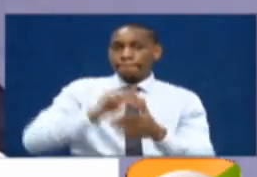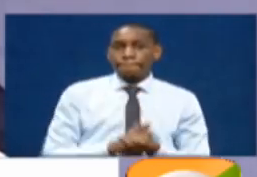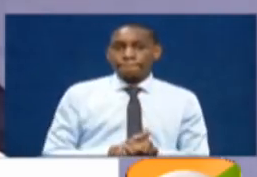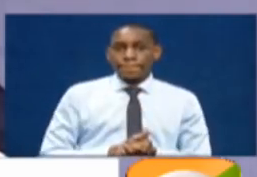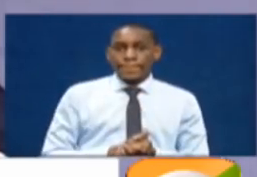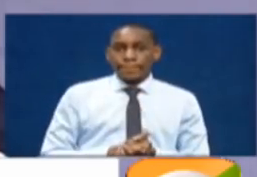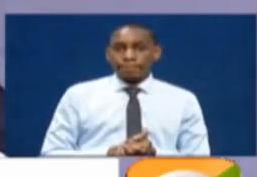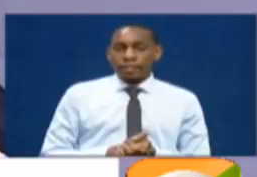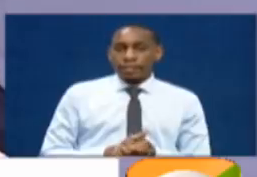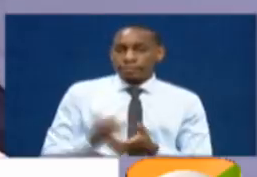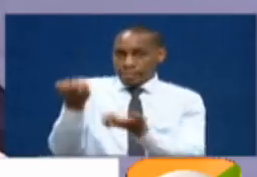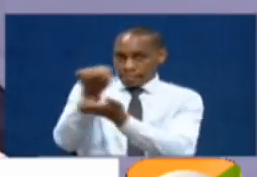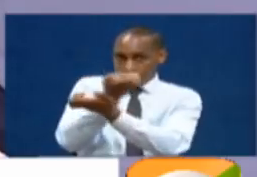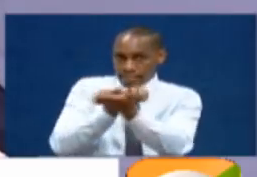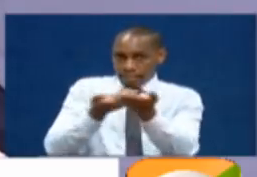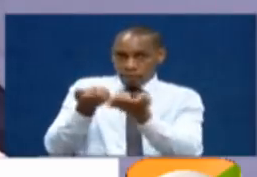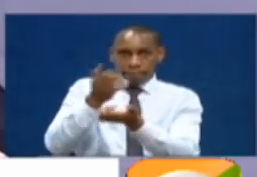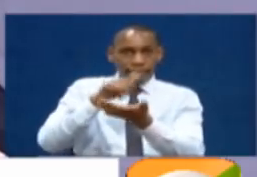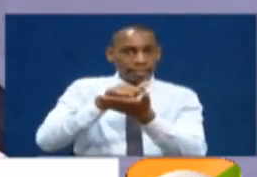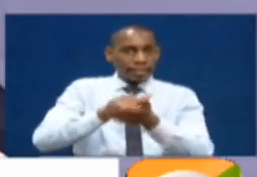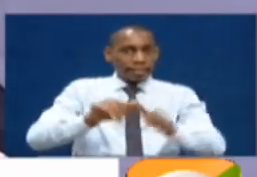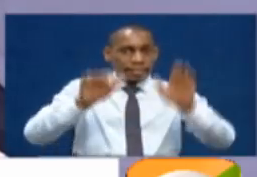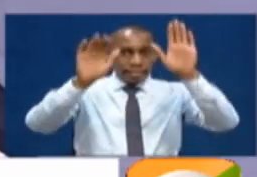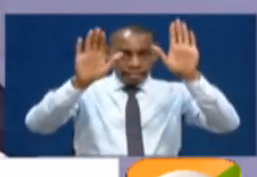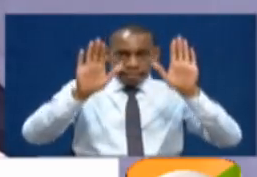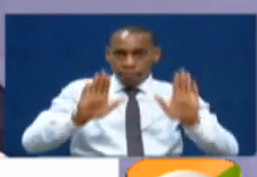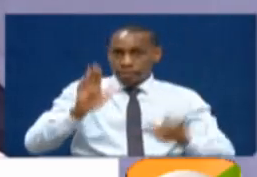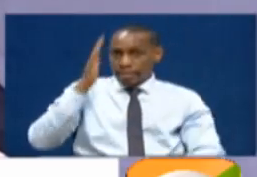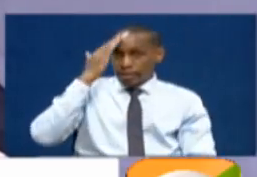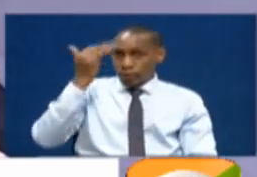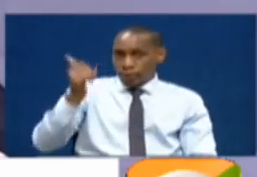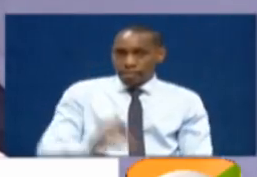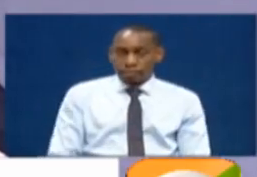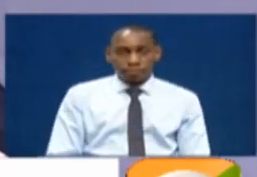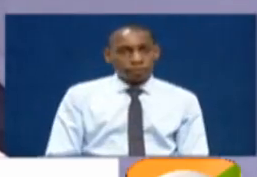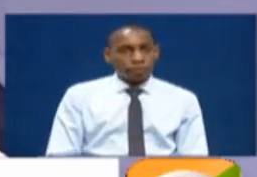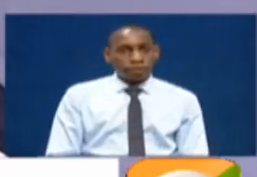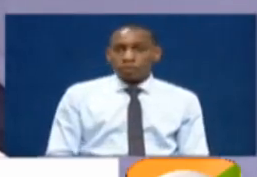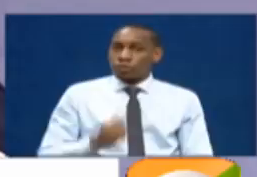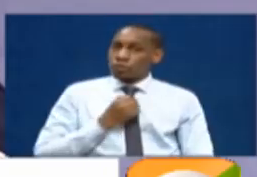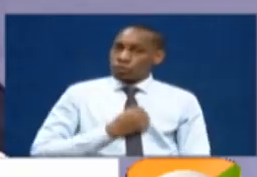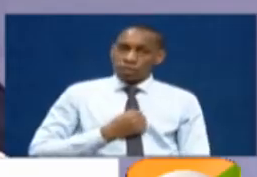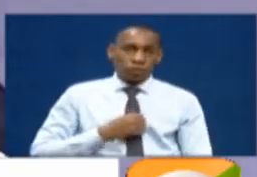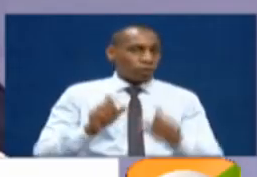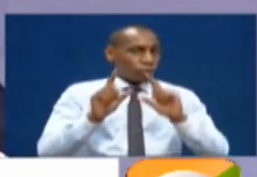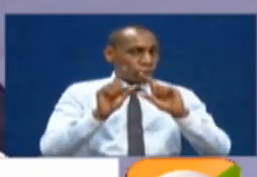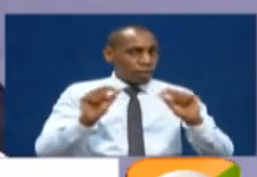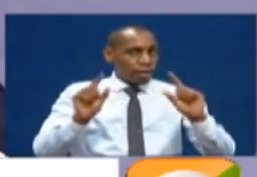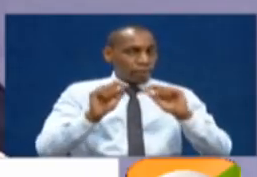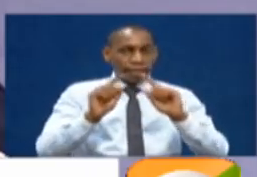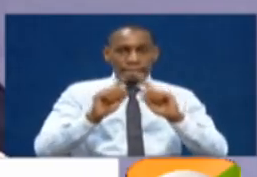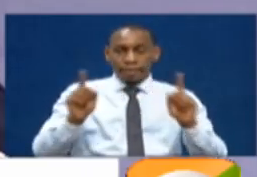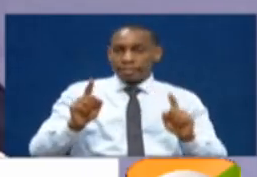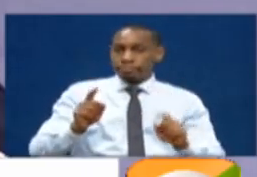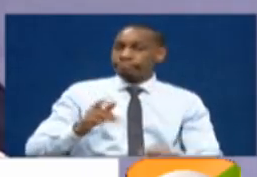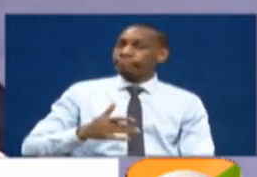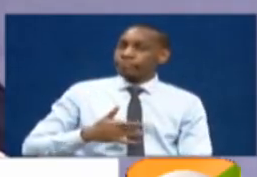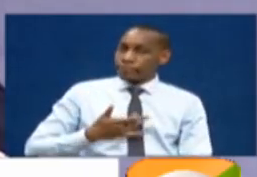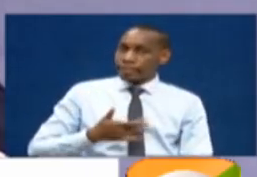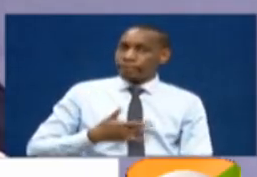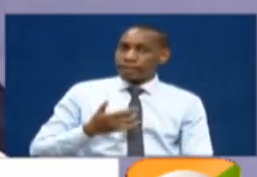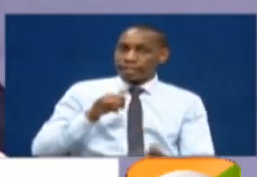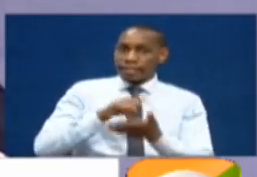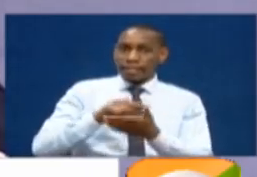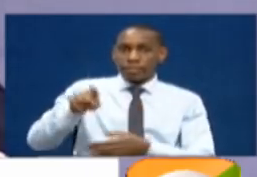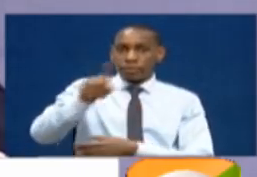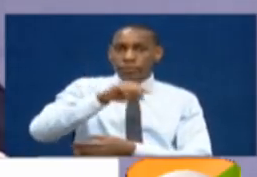the aspect of the economy, and I think it would be important, because, sorry to say, but I feel we are putting too